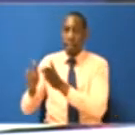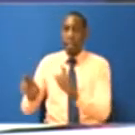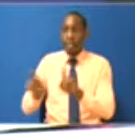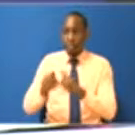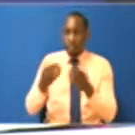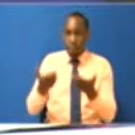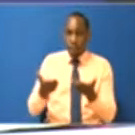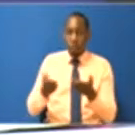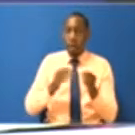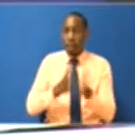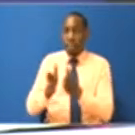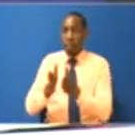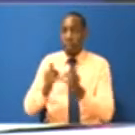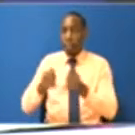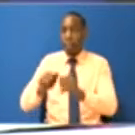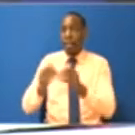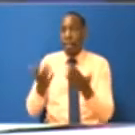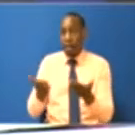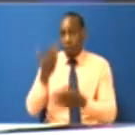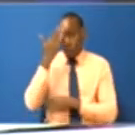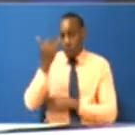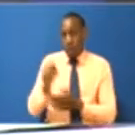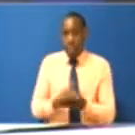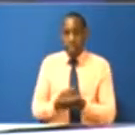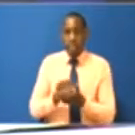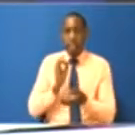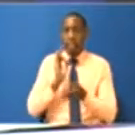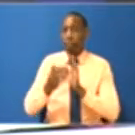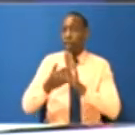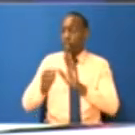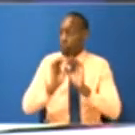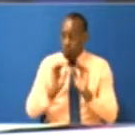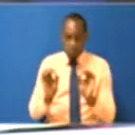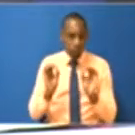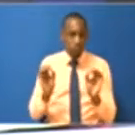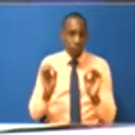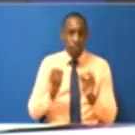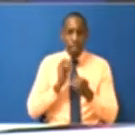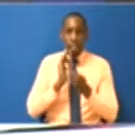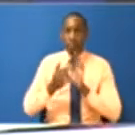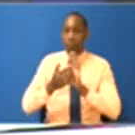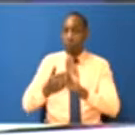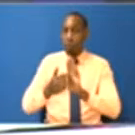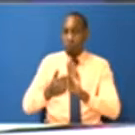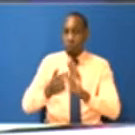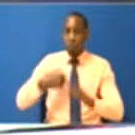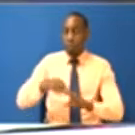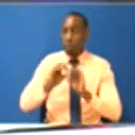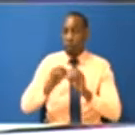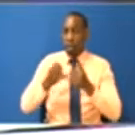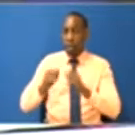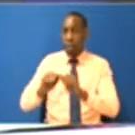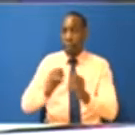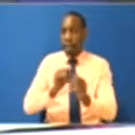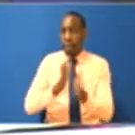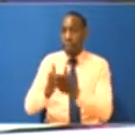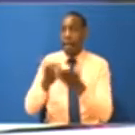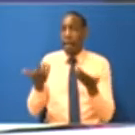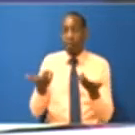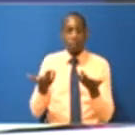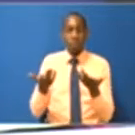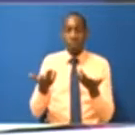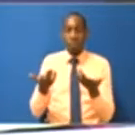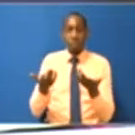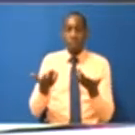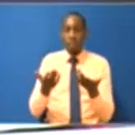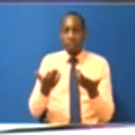and how they're going to implement the plan because if they don't demonstrate if they don't show us how they intend to play this plan i don't